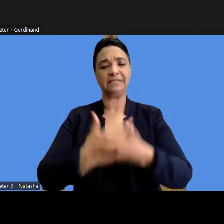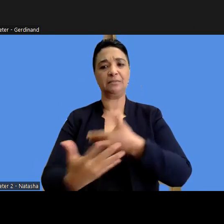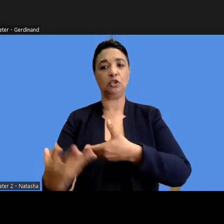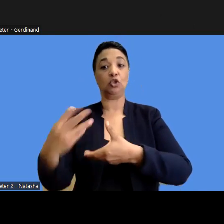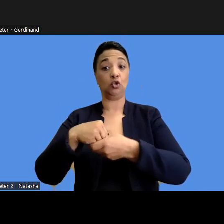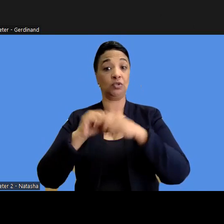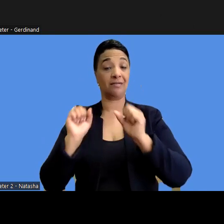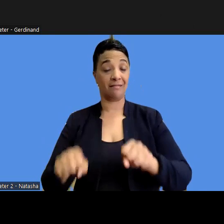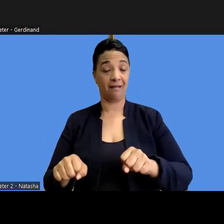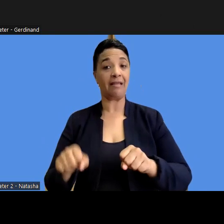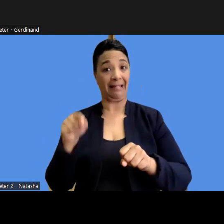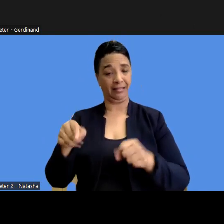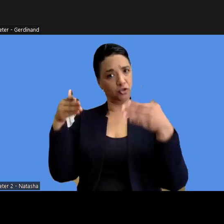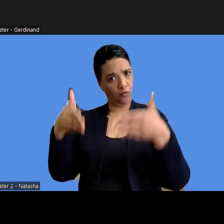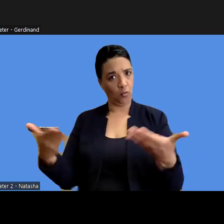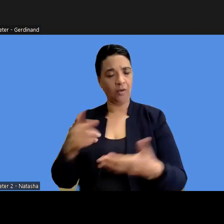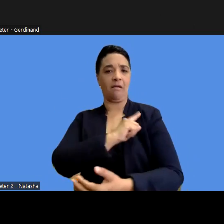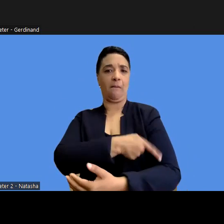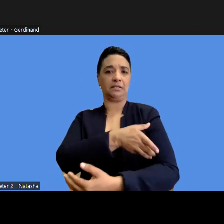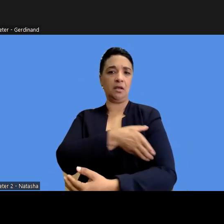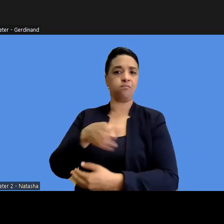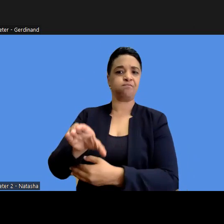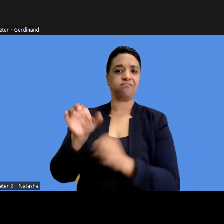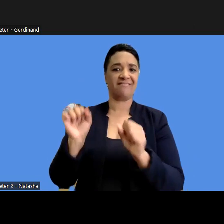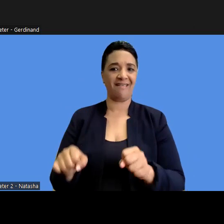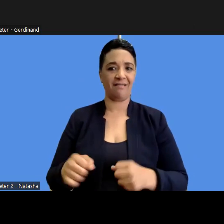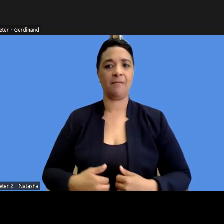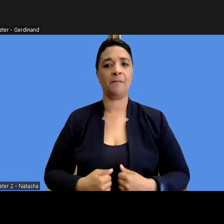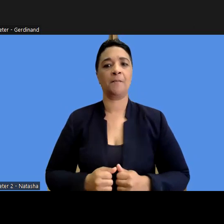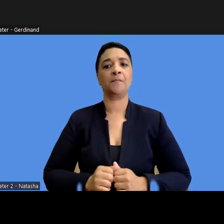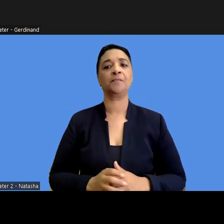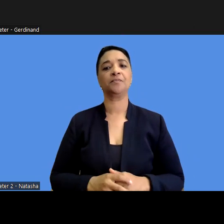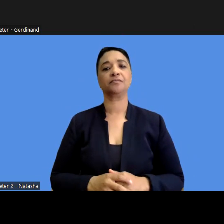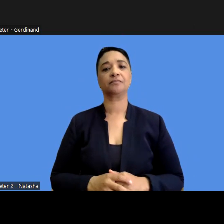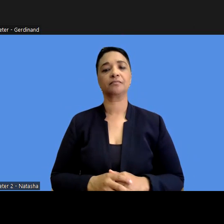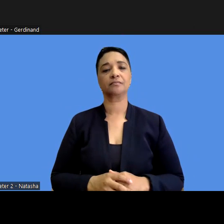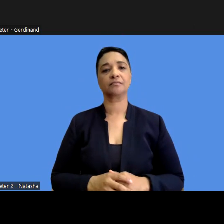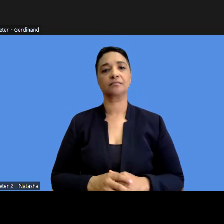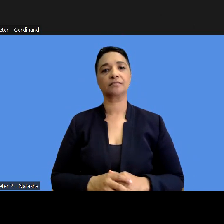with disability through organizing targeted advocacy